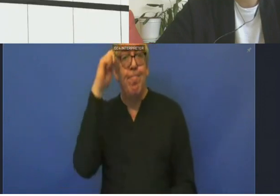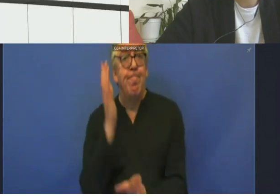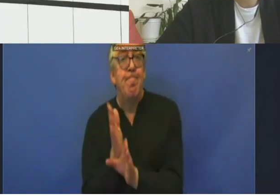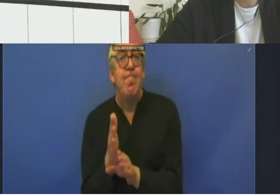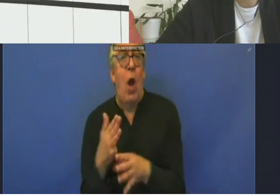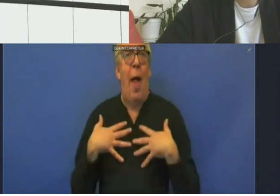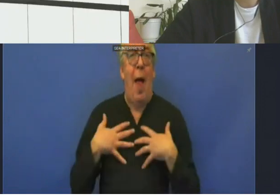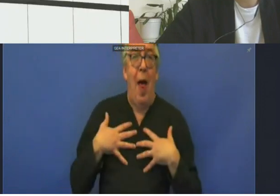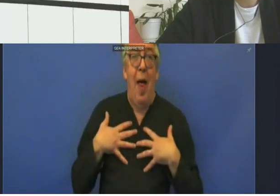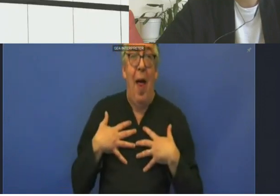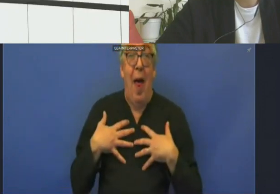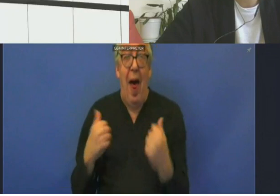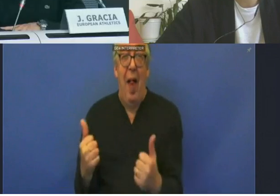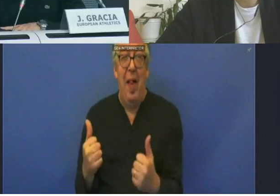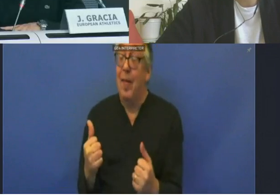issue.